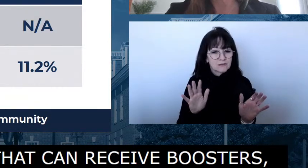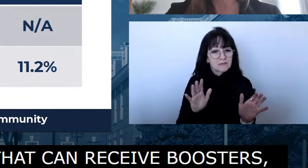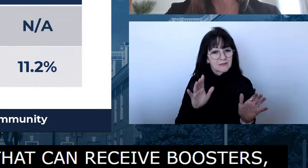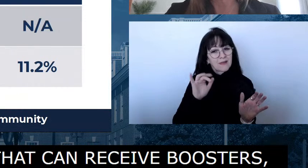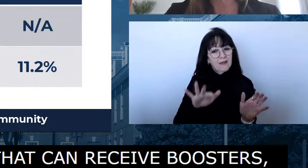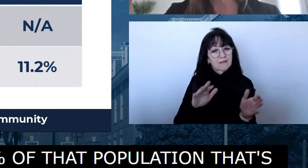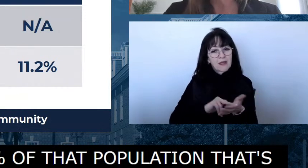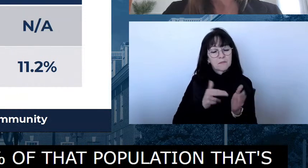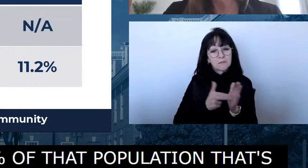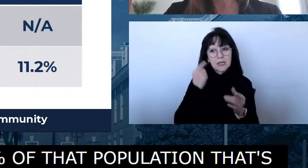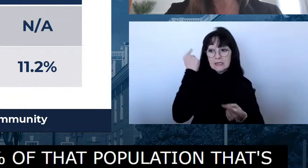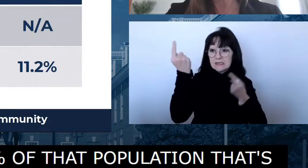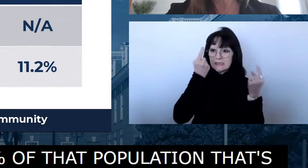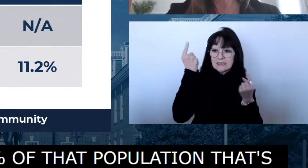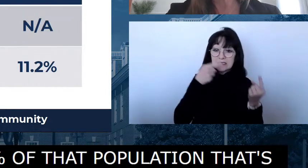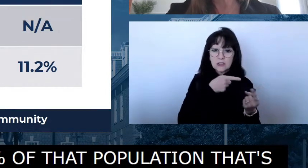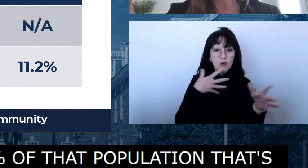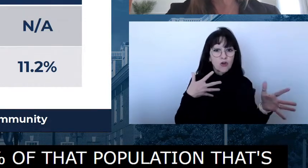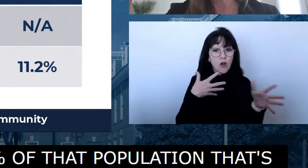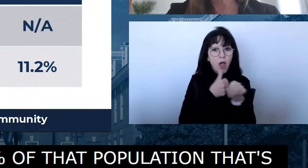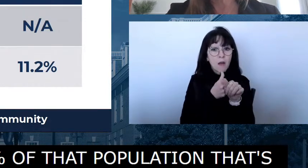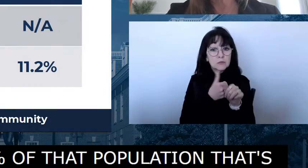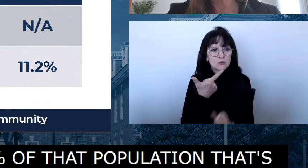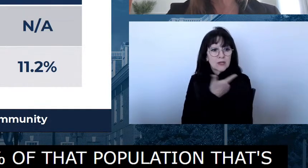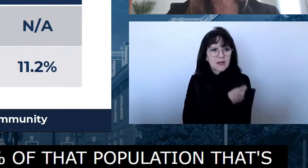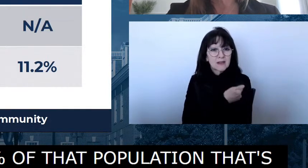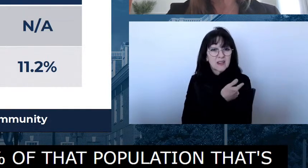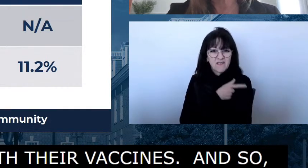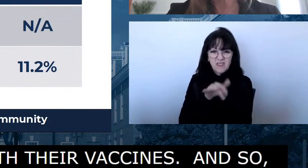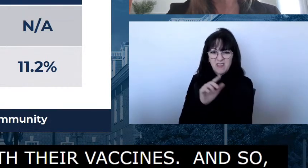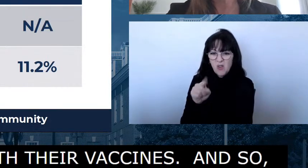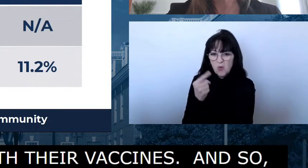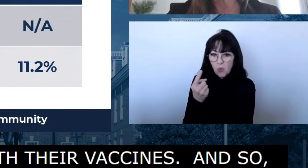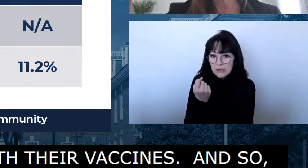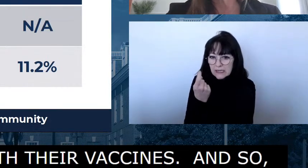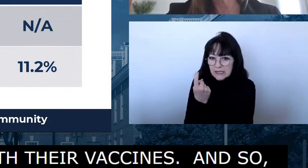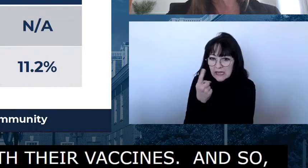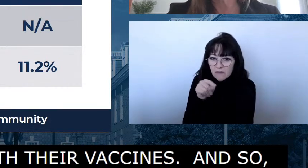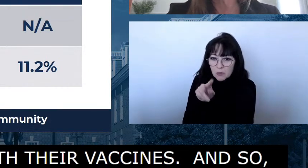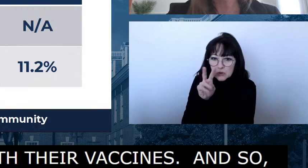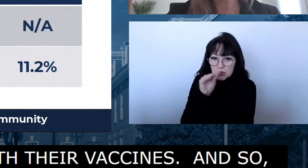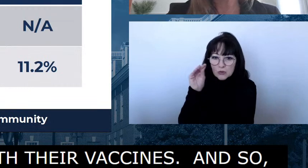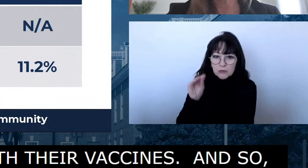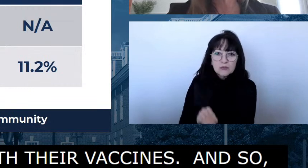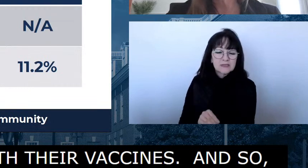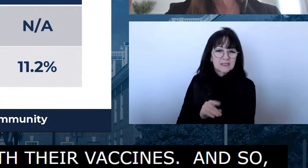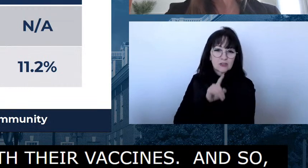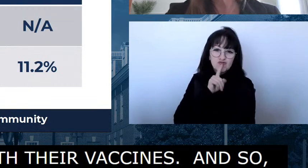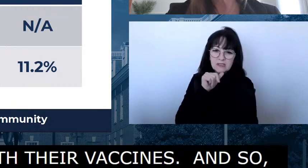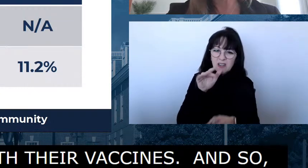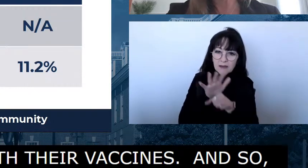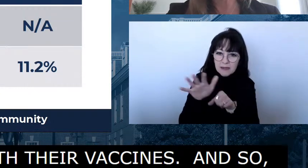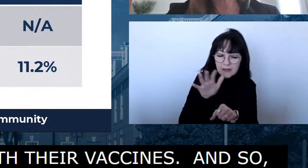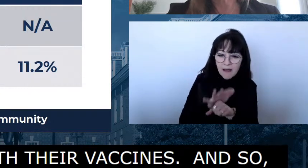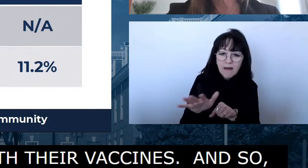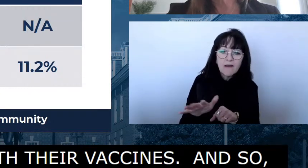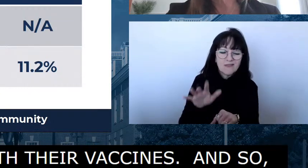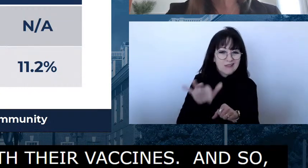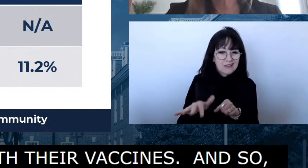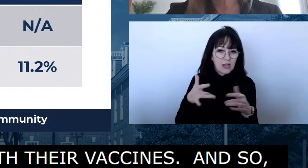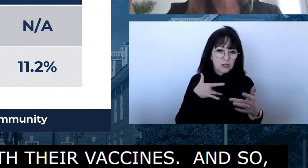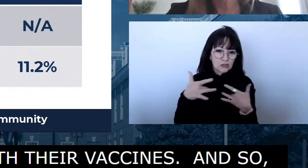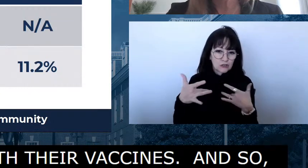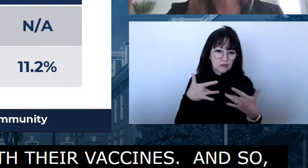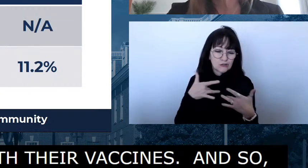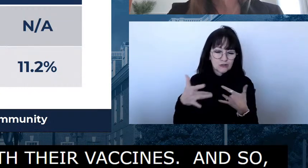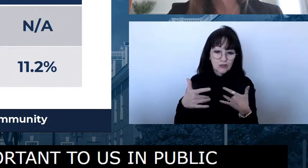their vaccines. And so this is an area that's important to us in public health and with the Department